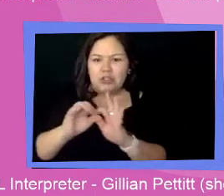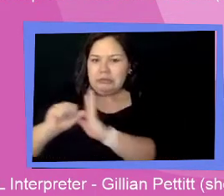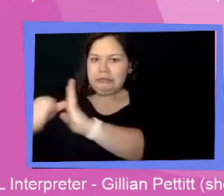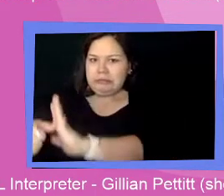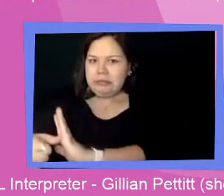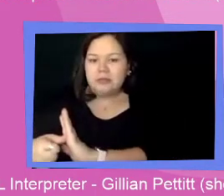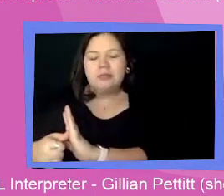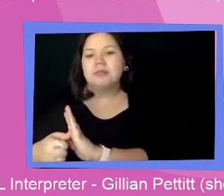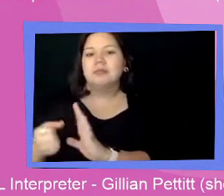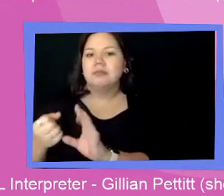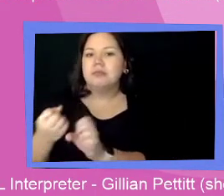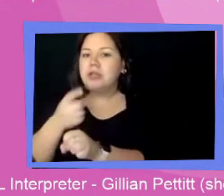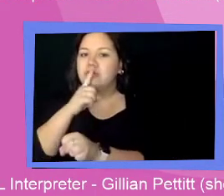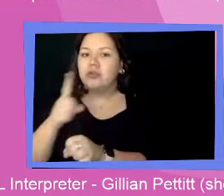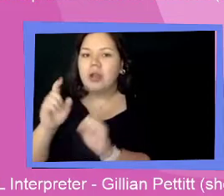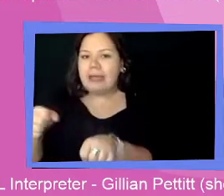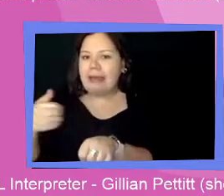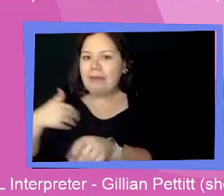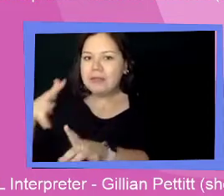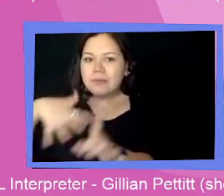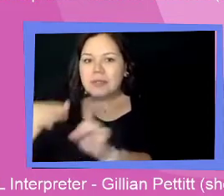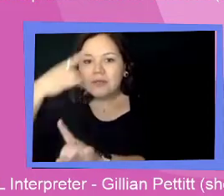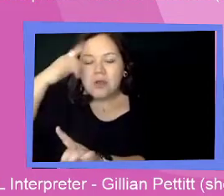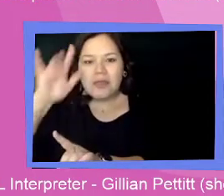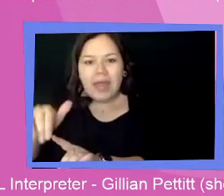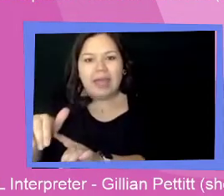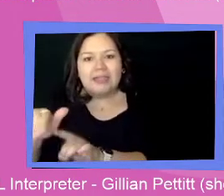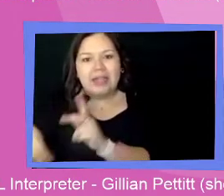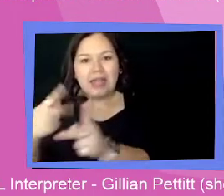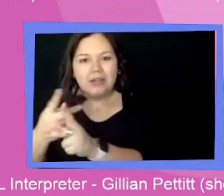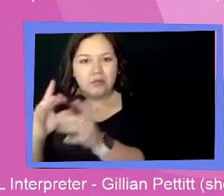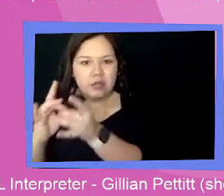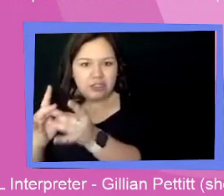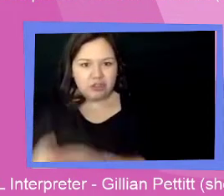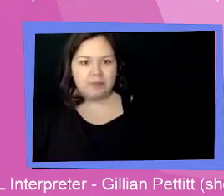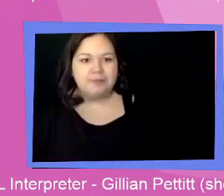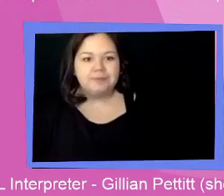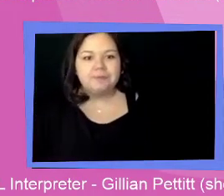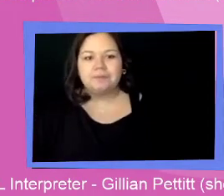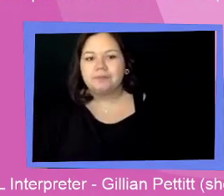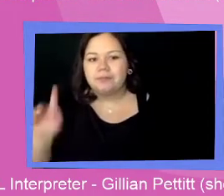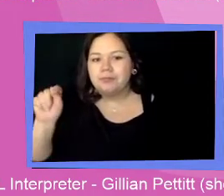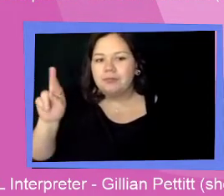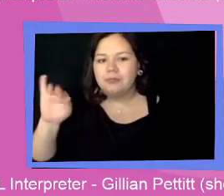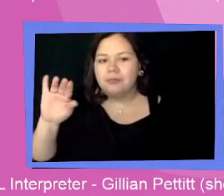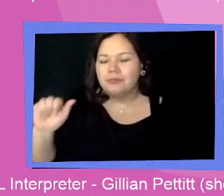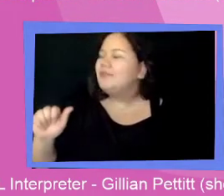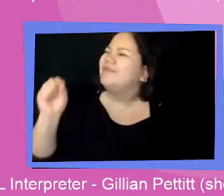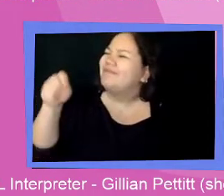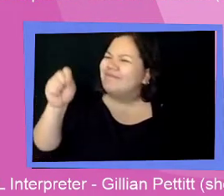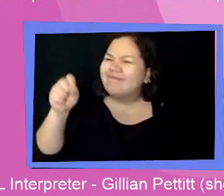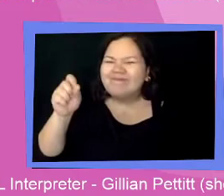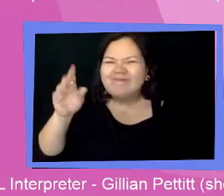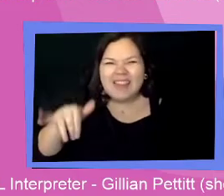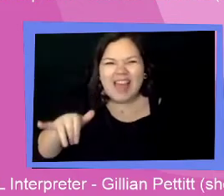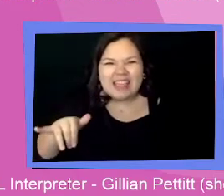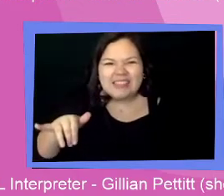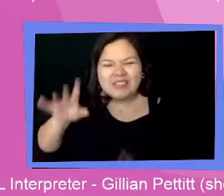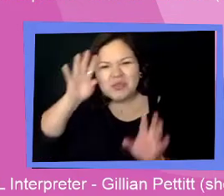like elbow out a bit of space there. Yeah, that creativity that queer stories offer of, it's not